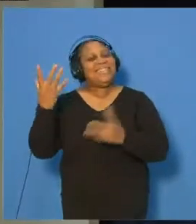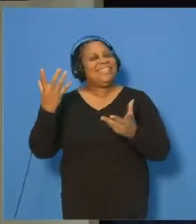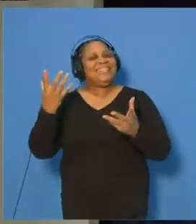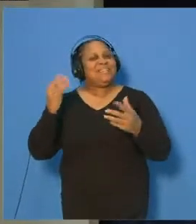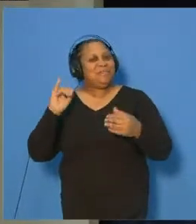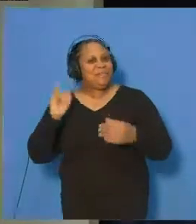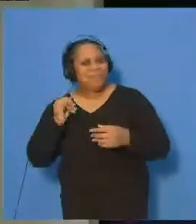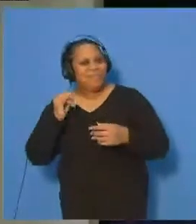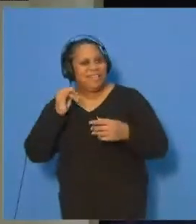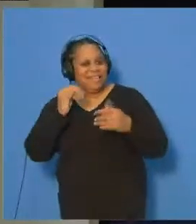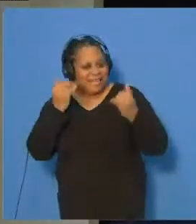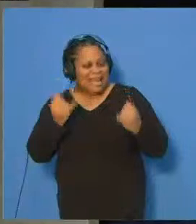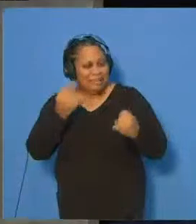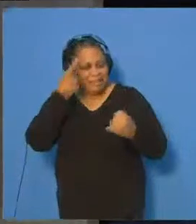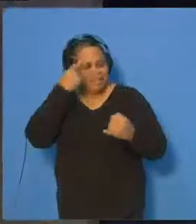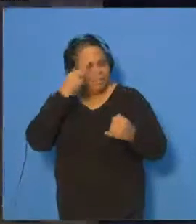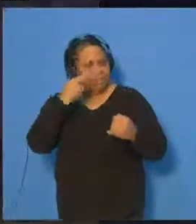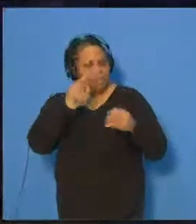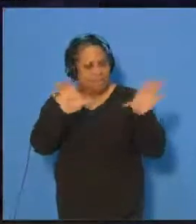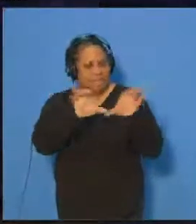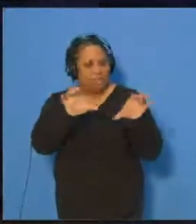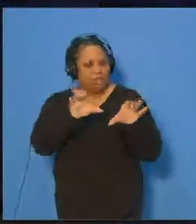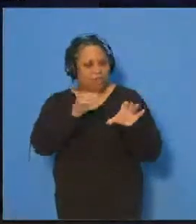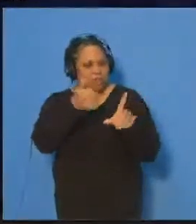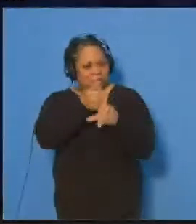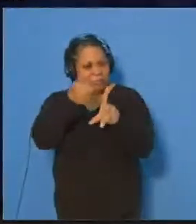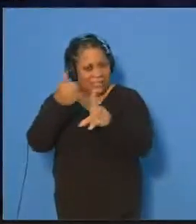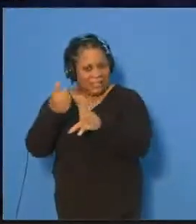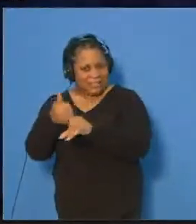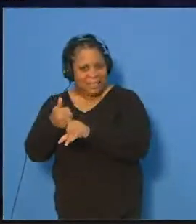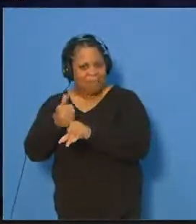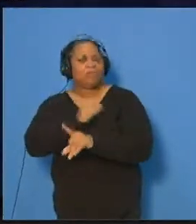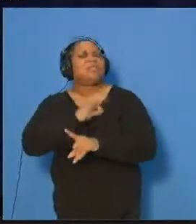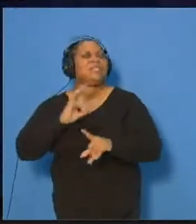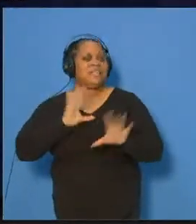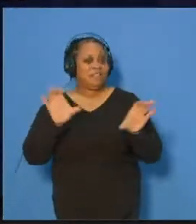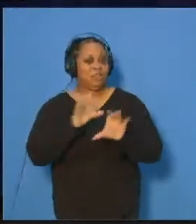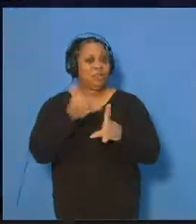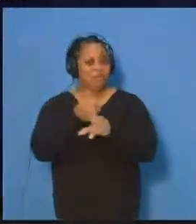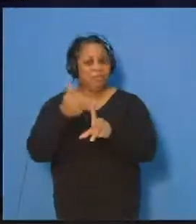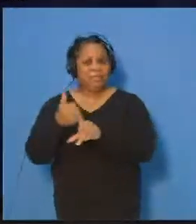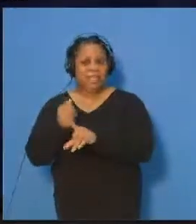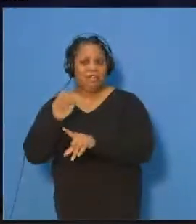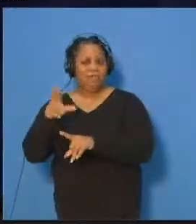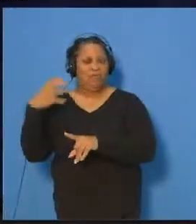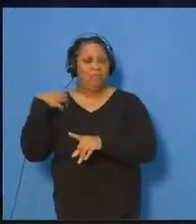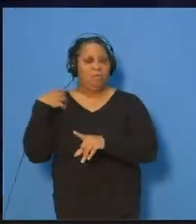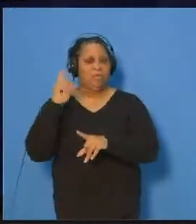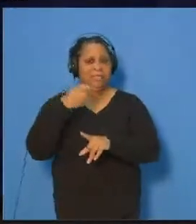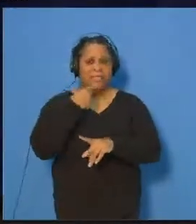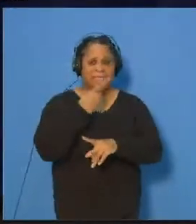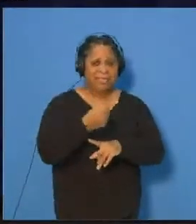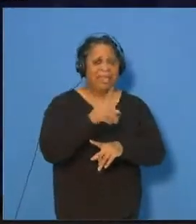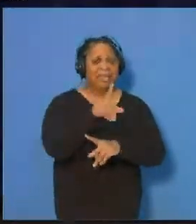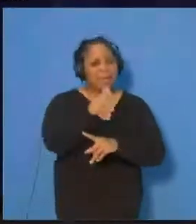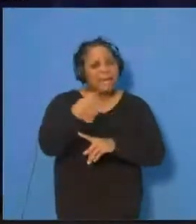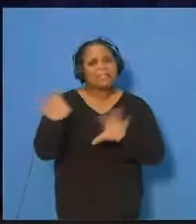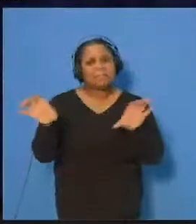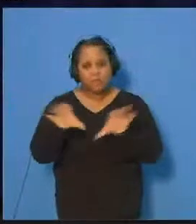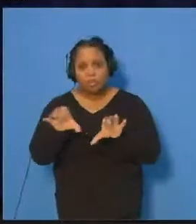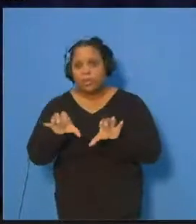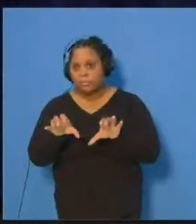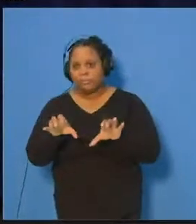Now it seems to be that individuals can do it of their own accord. Would you mind telling us a little bit about what's happened there? If that's the Happy case? to do